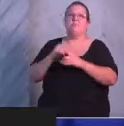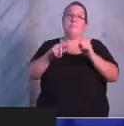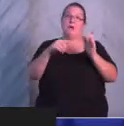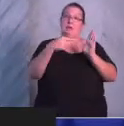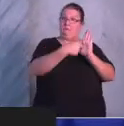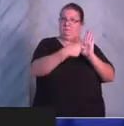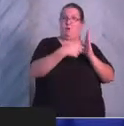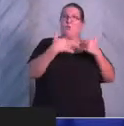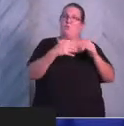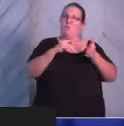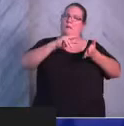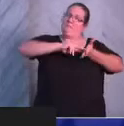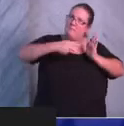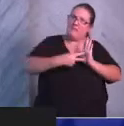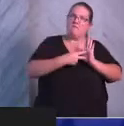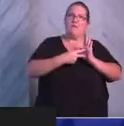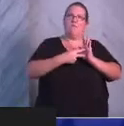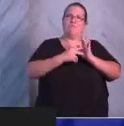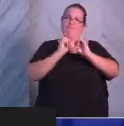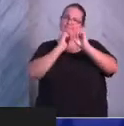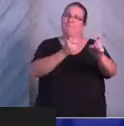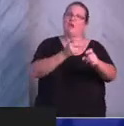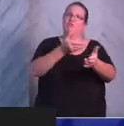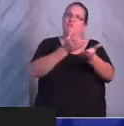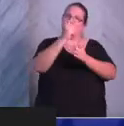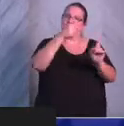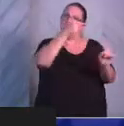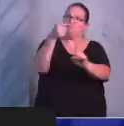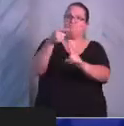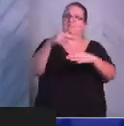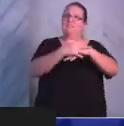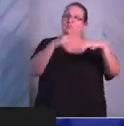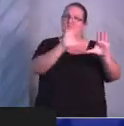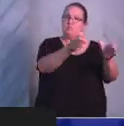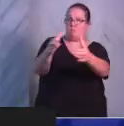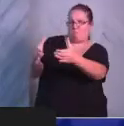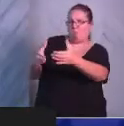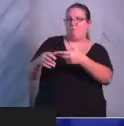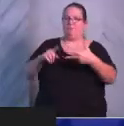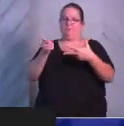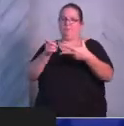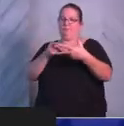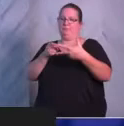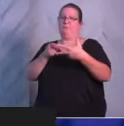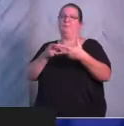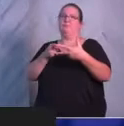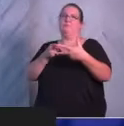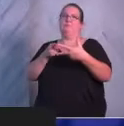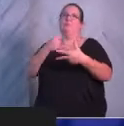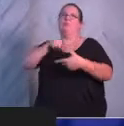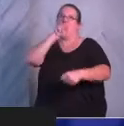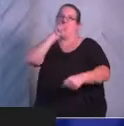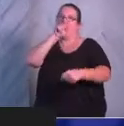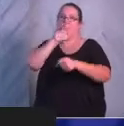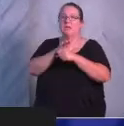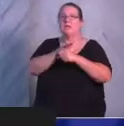legislation that gave specific rights to Indigenous peoples. The second thing that we did was we committed and built,